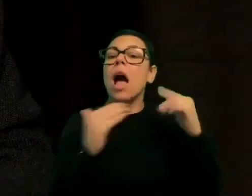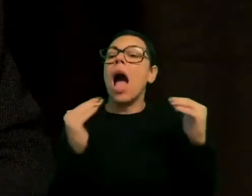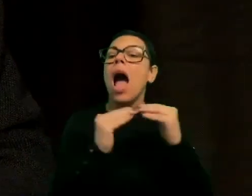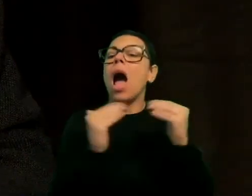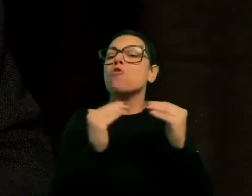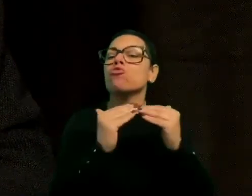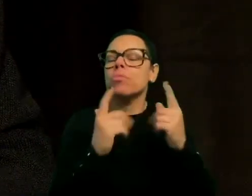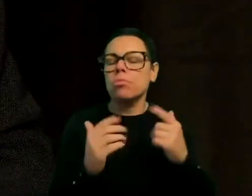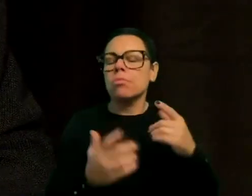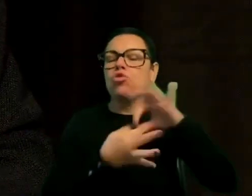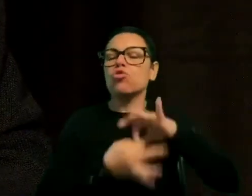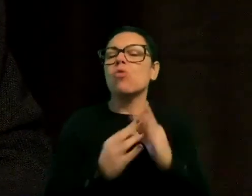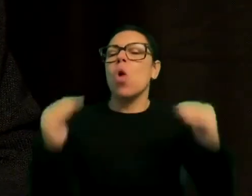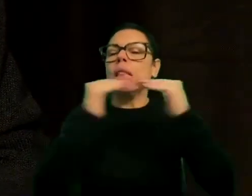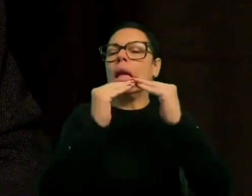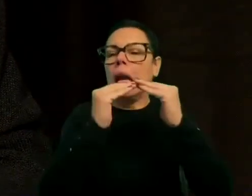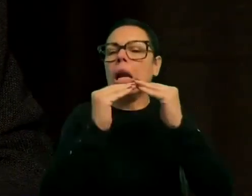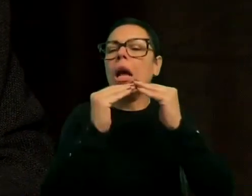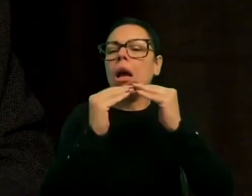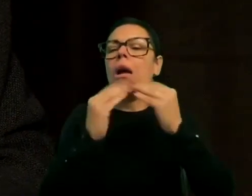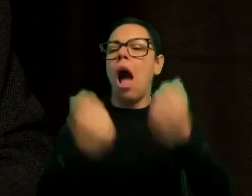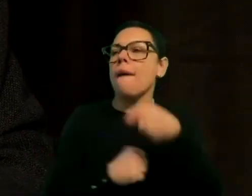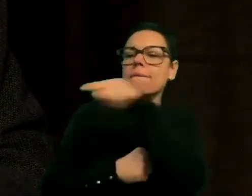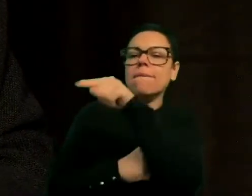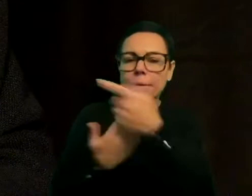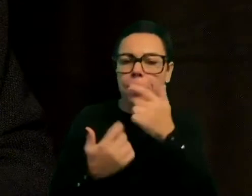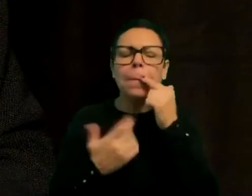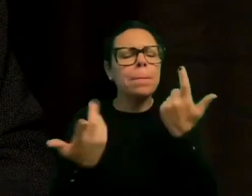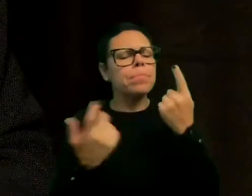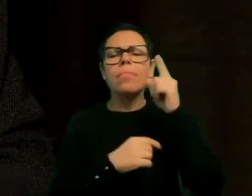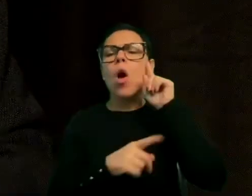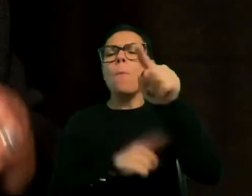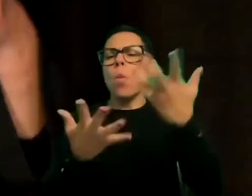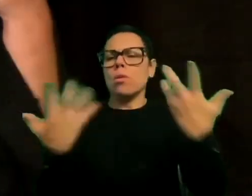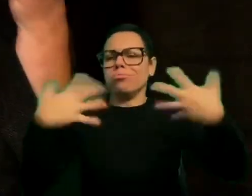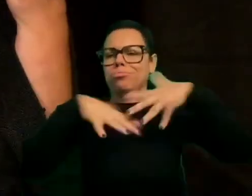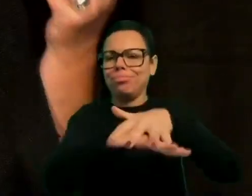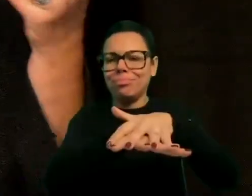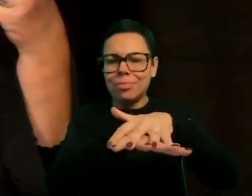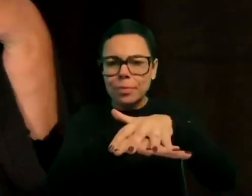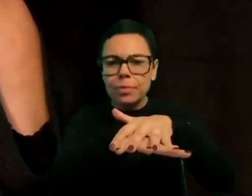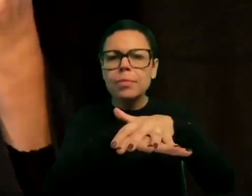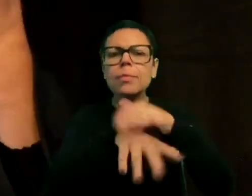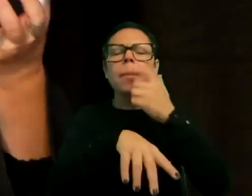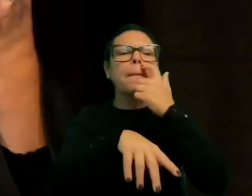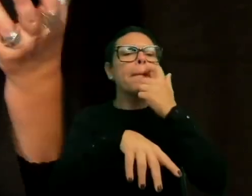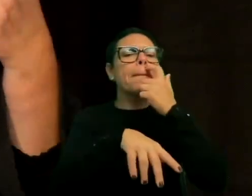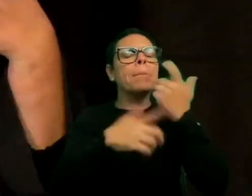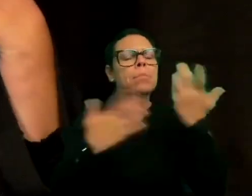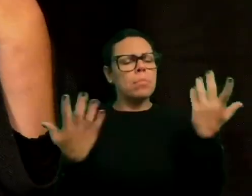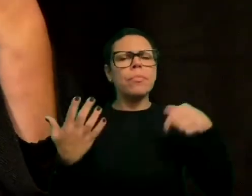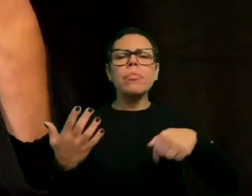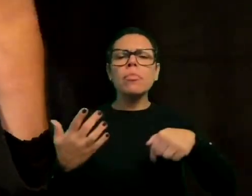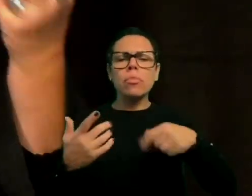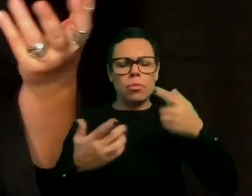with the Swedish National Financial Management Authority, and this that we call gender mainstreaming in government agencies, the